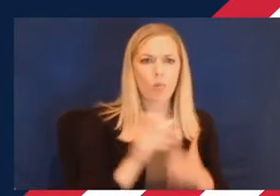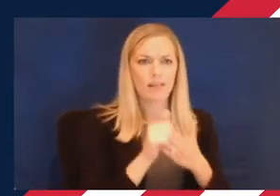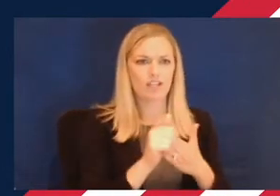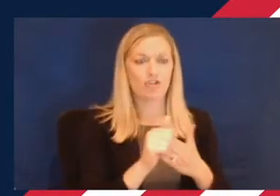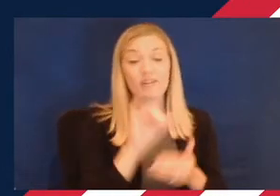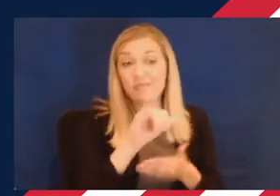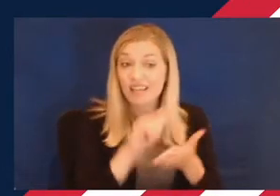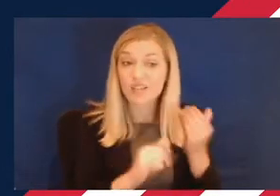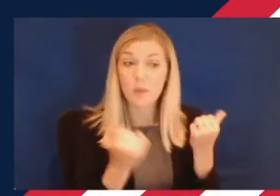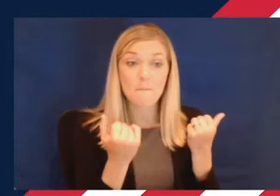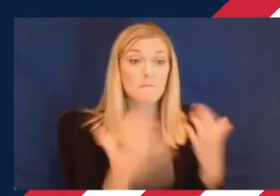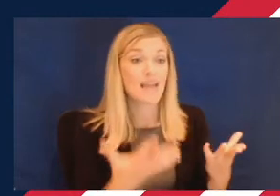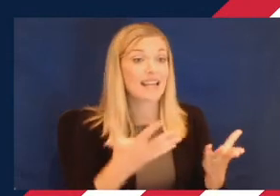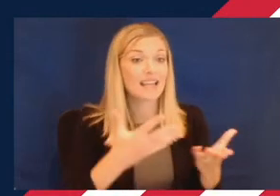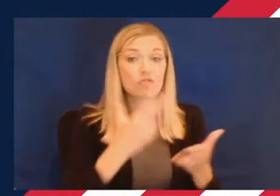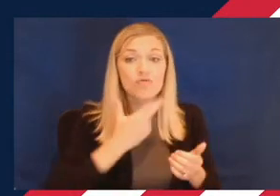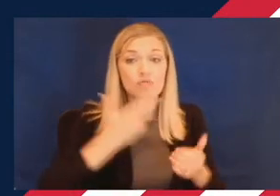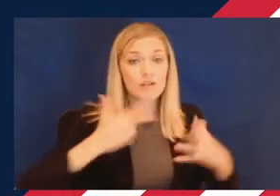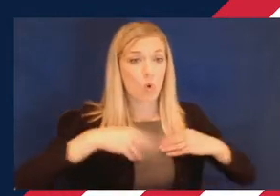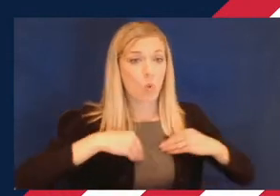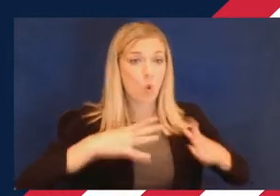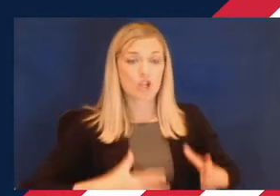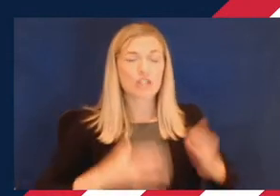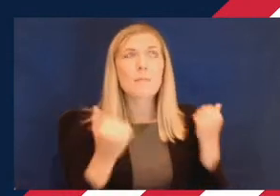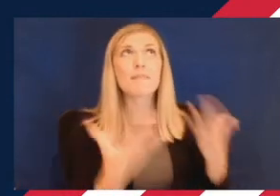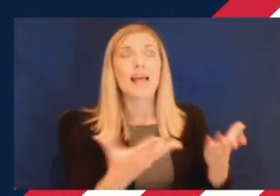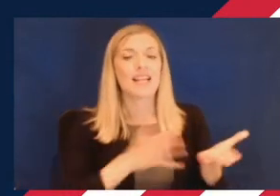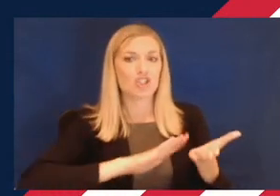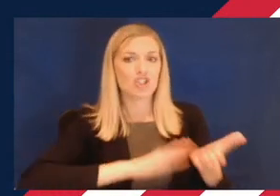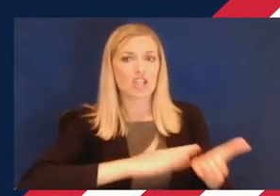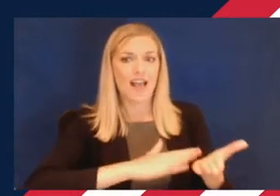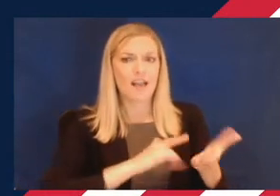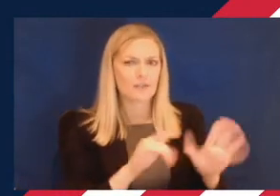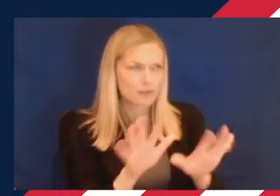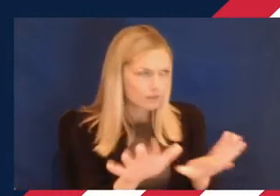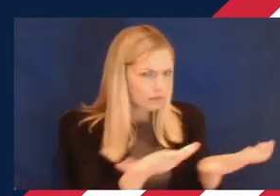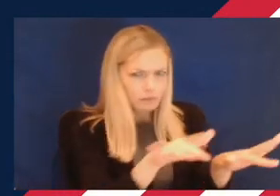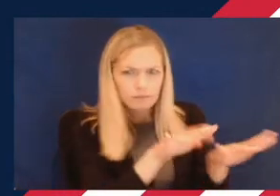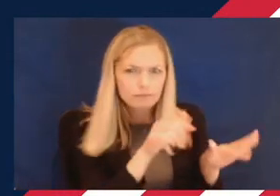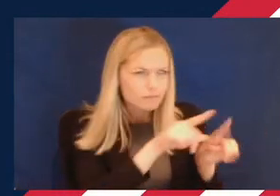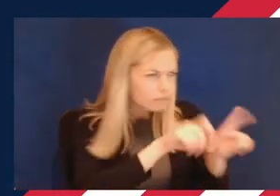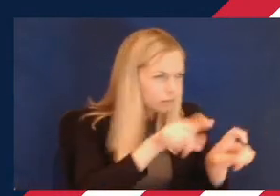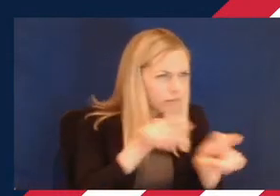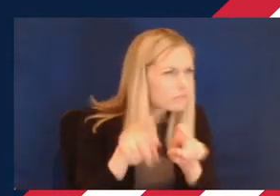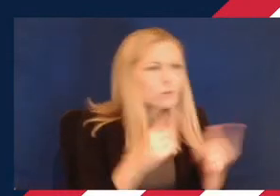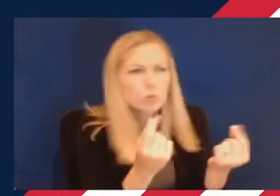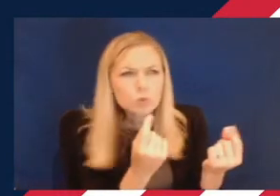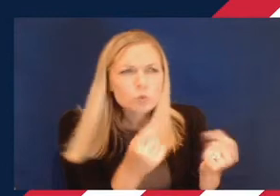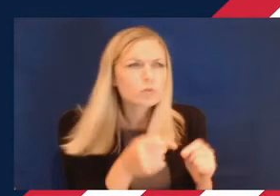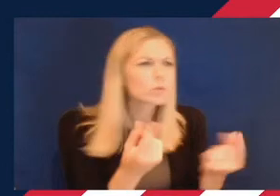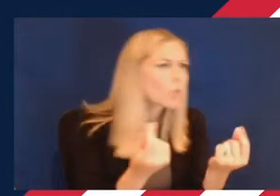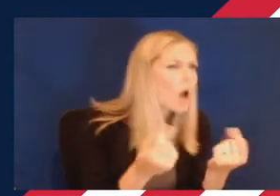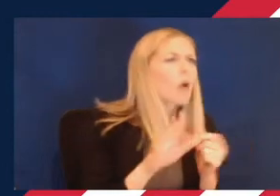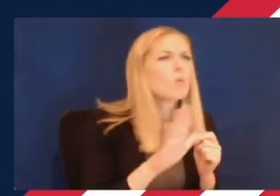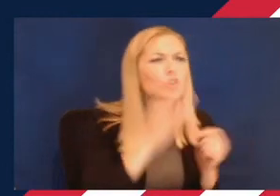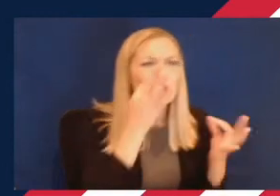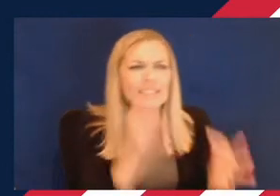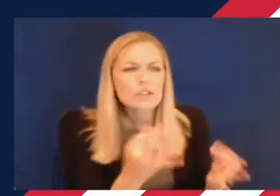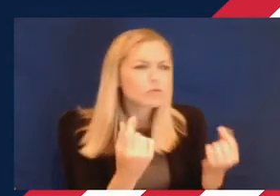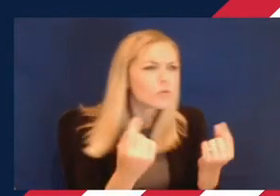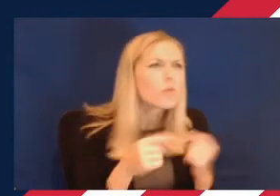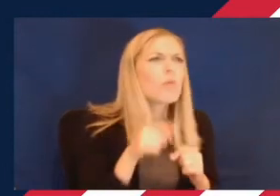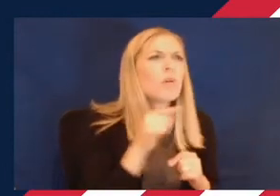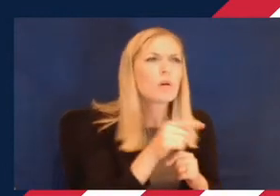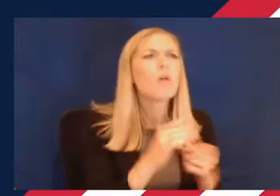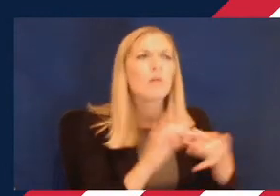many chefs and restaurant owners. And we're like, what are you going to do? No, I'm going to do this. I'm going to do that. Is that safe? What's going to